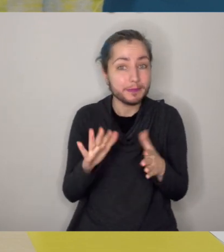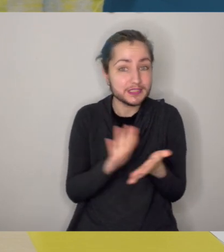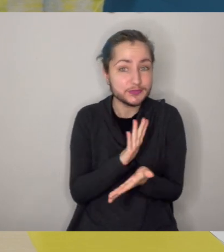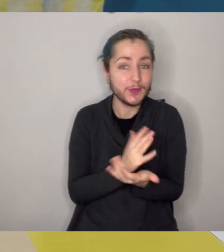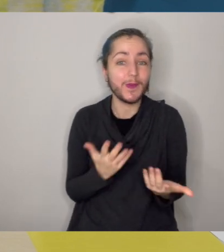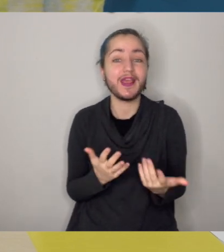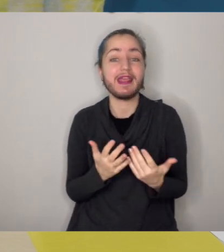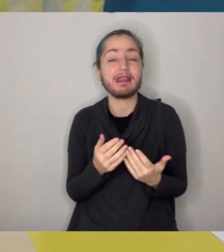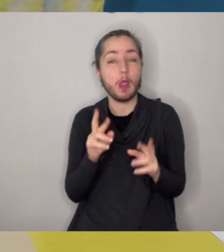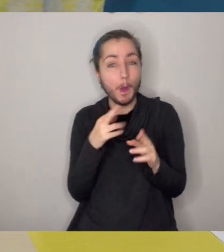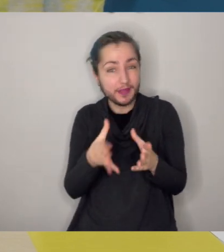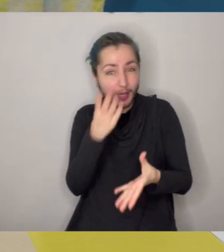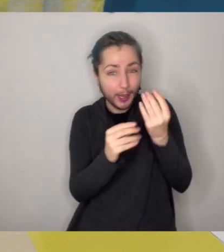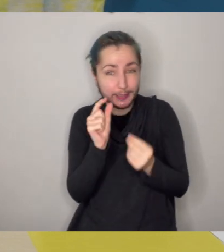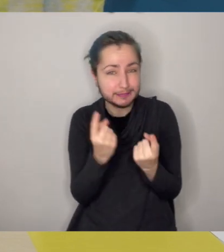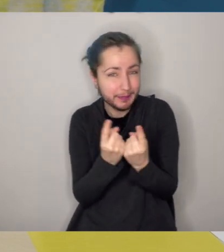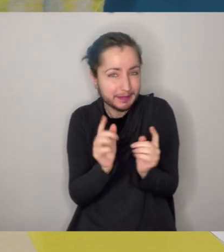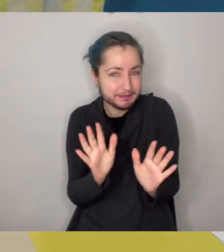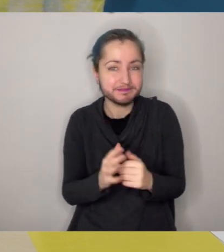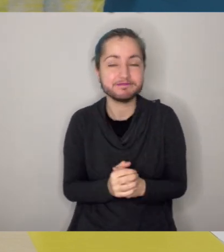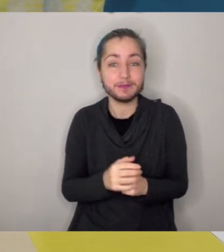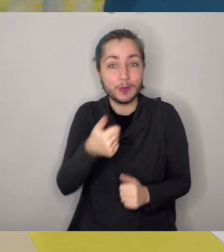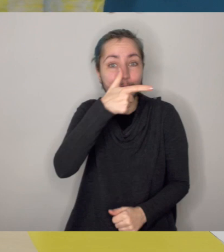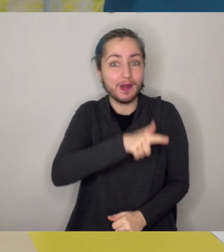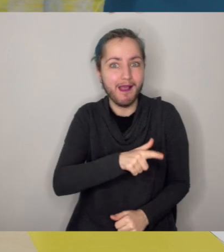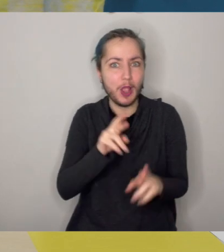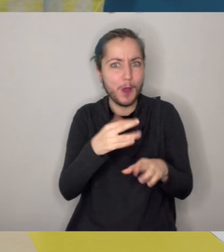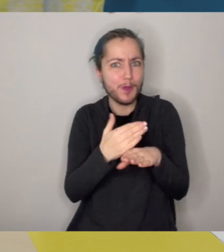tuning in. Hopefully you enjoyed it and learned a little